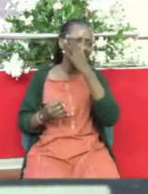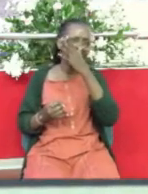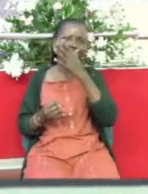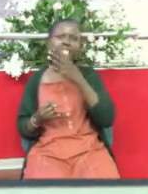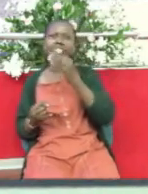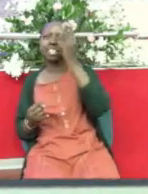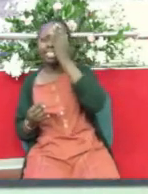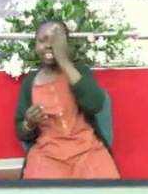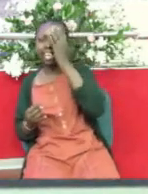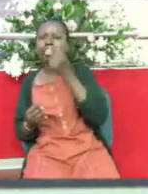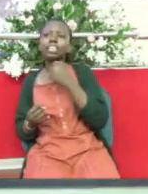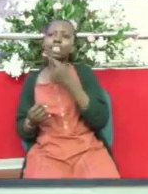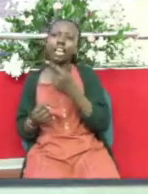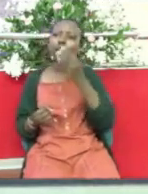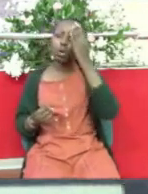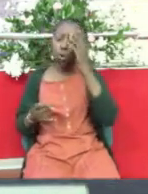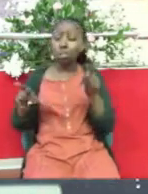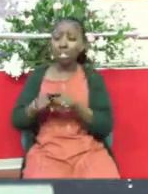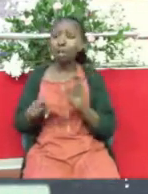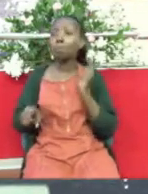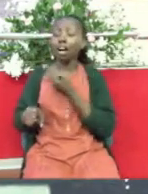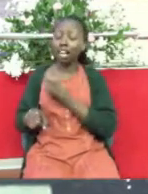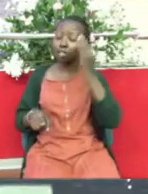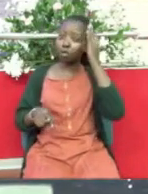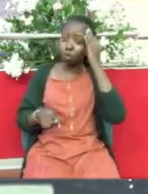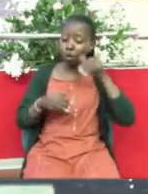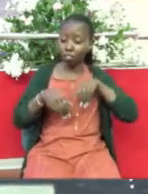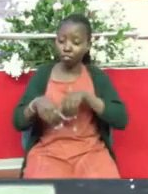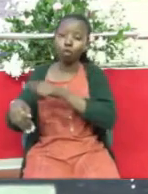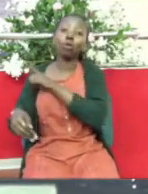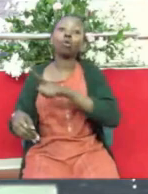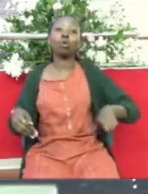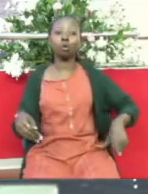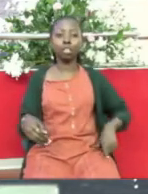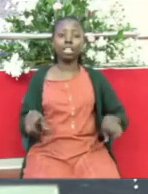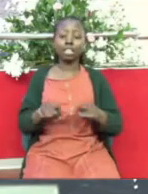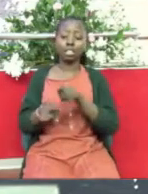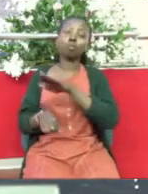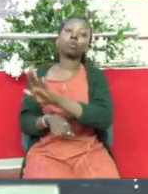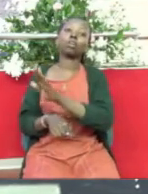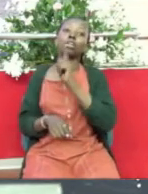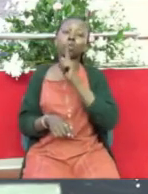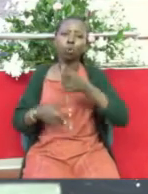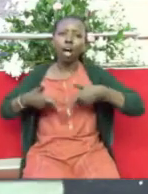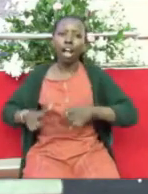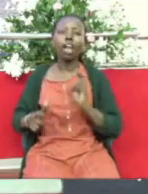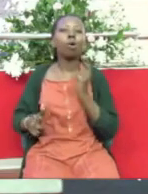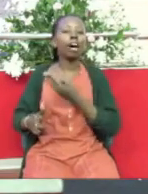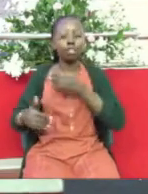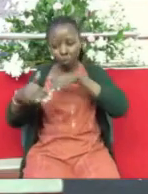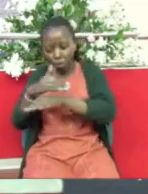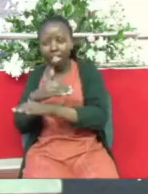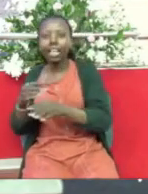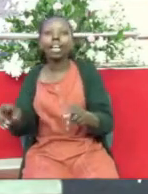been sacrificing to this same God. Na hivyo ndivyo maadui walivyokuwa na nia kufanya, kwa sababu walikuwa nawaambia kwamba tulikuwa pia tumetoa